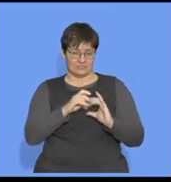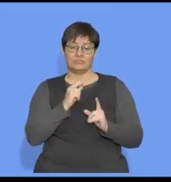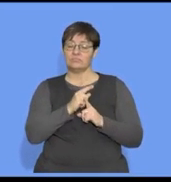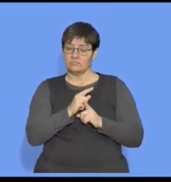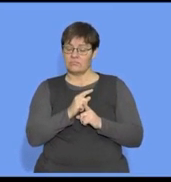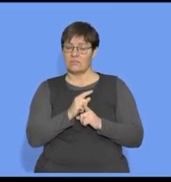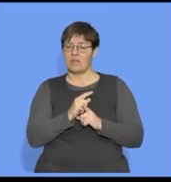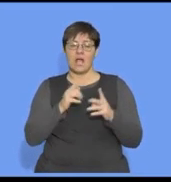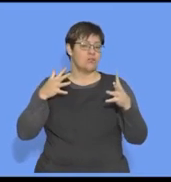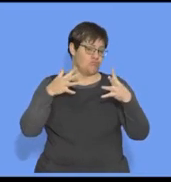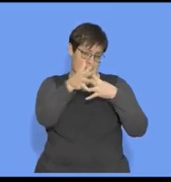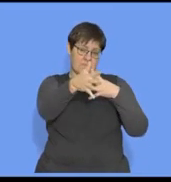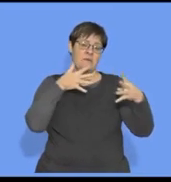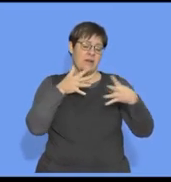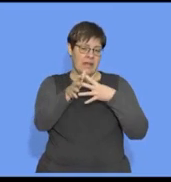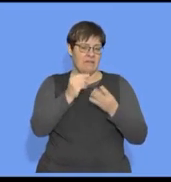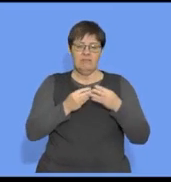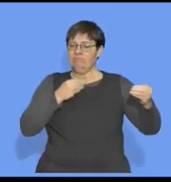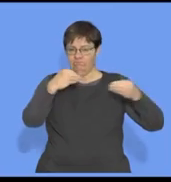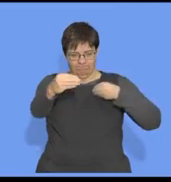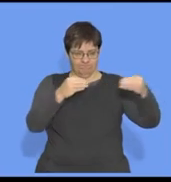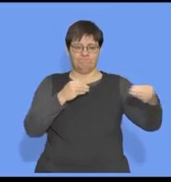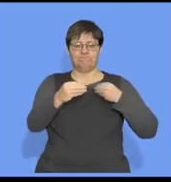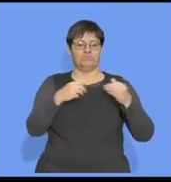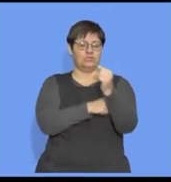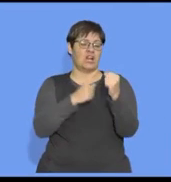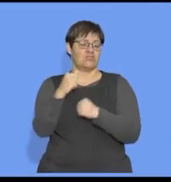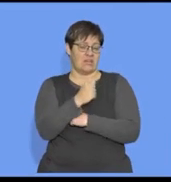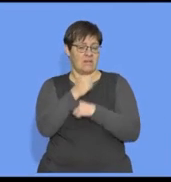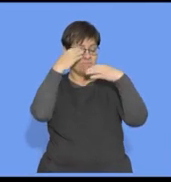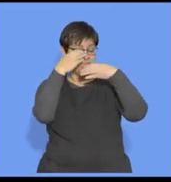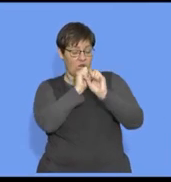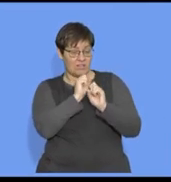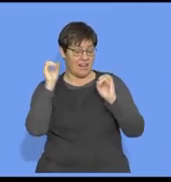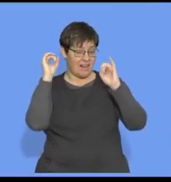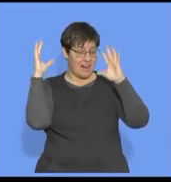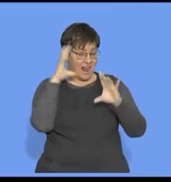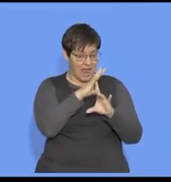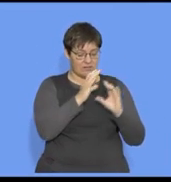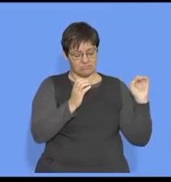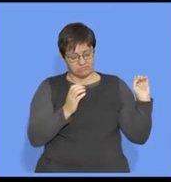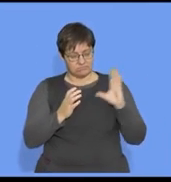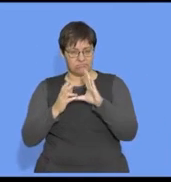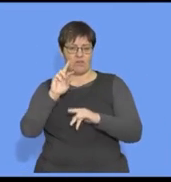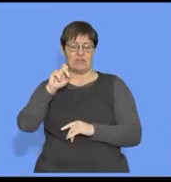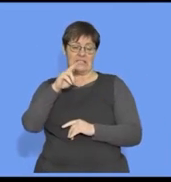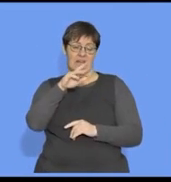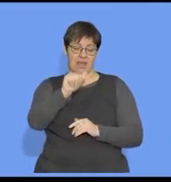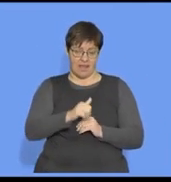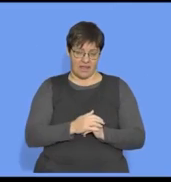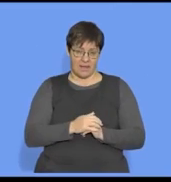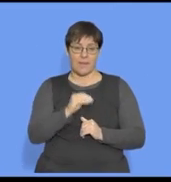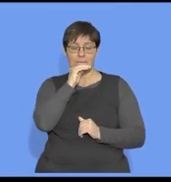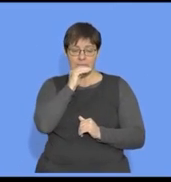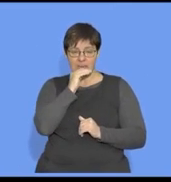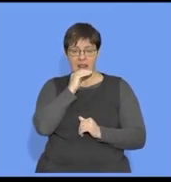is transparent, flexible structure that focus light onto the retina to